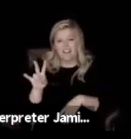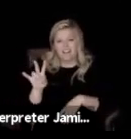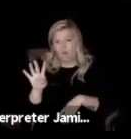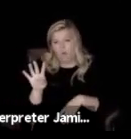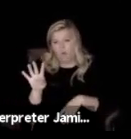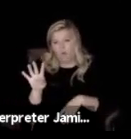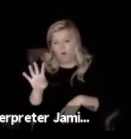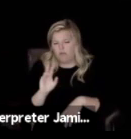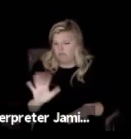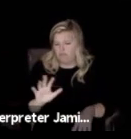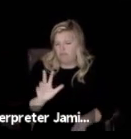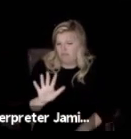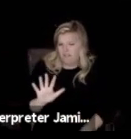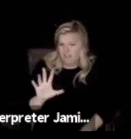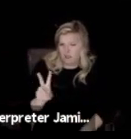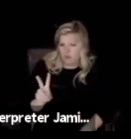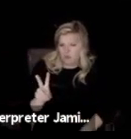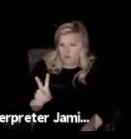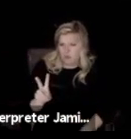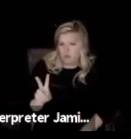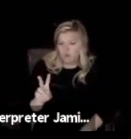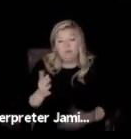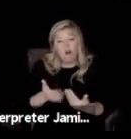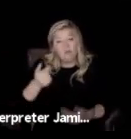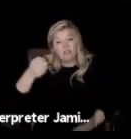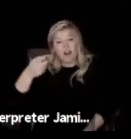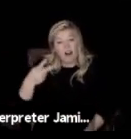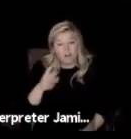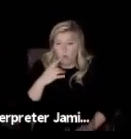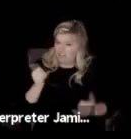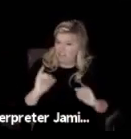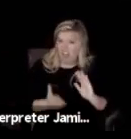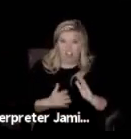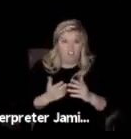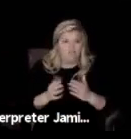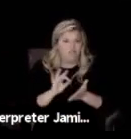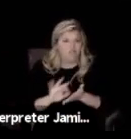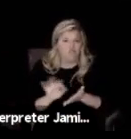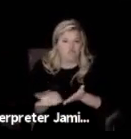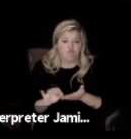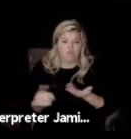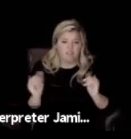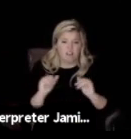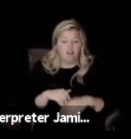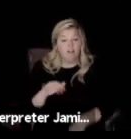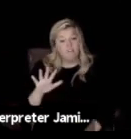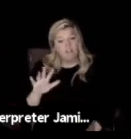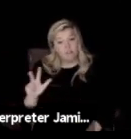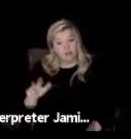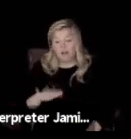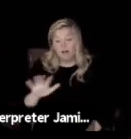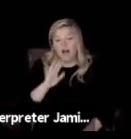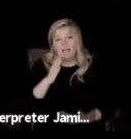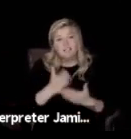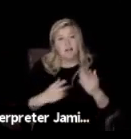no, 52%. Okay, so almost half. It's still going. The numbers are still going. 53. So some of you have